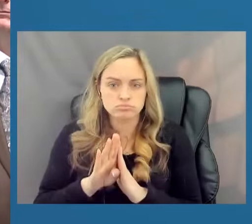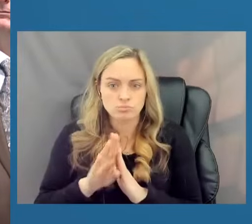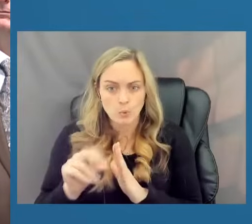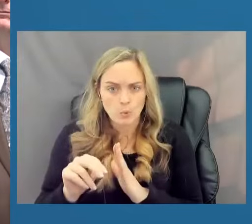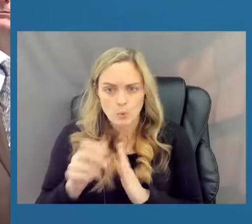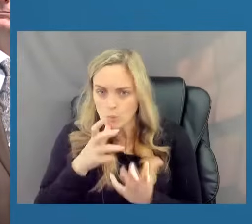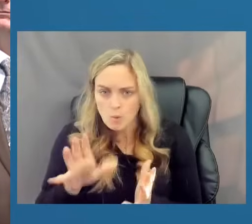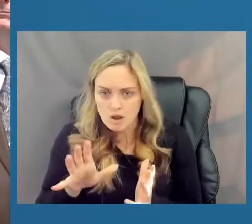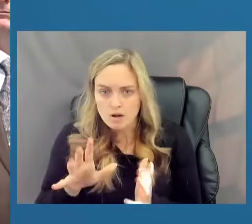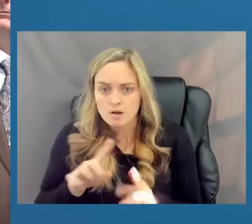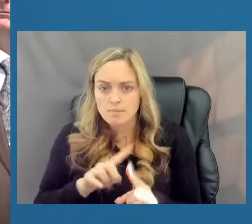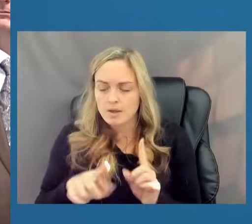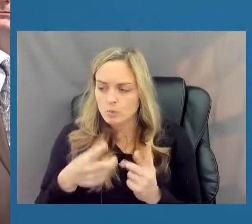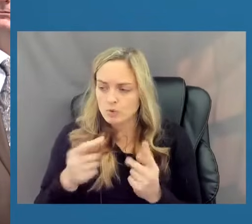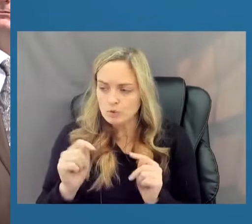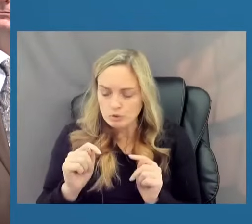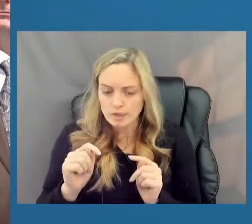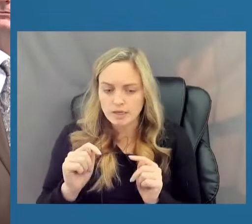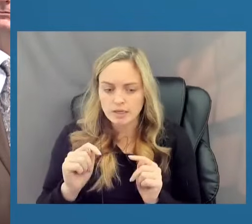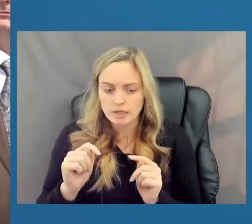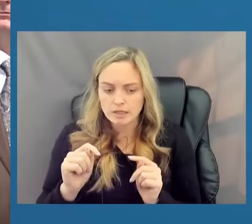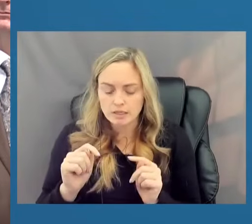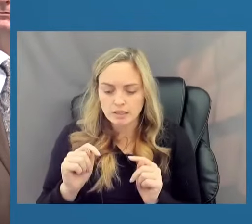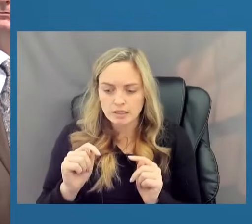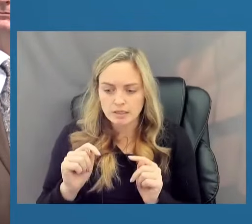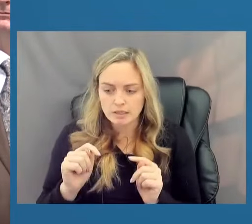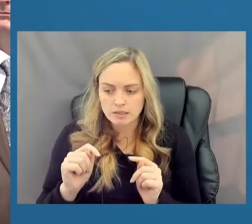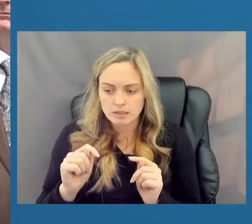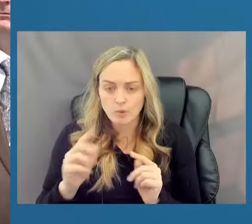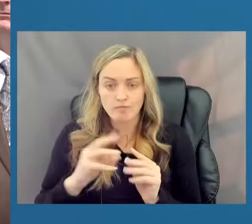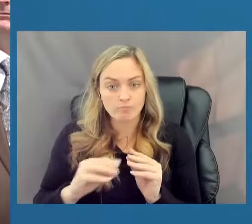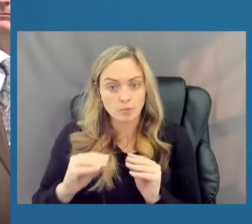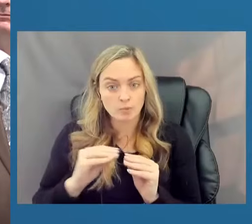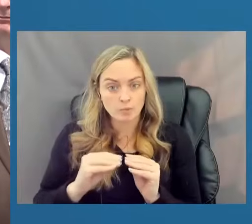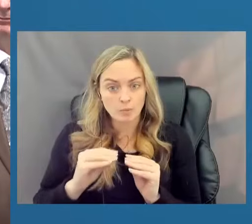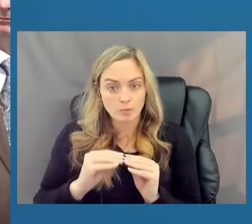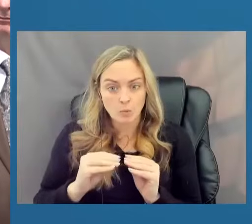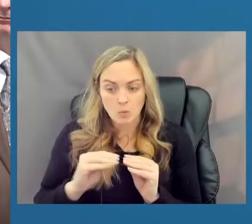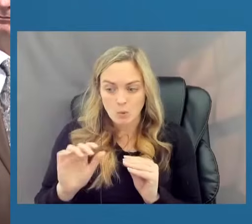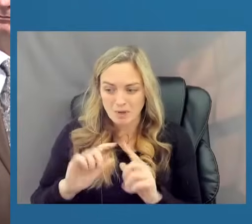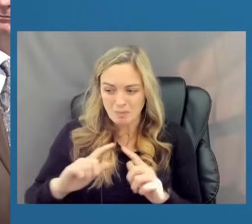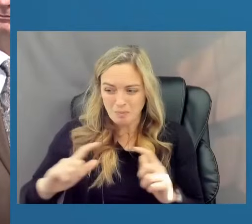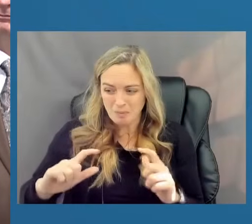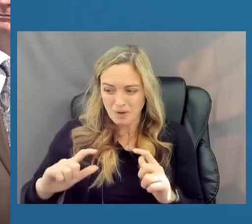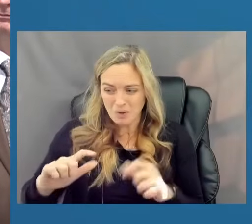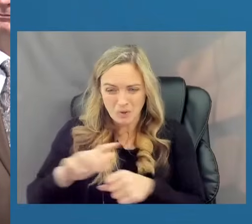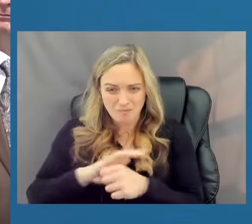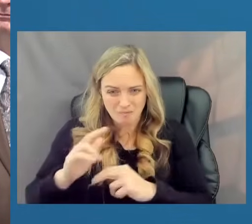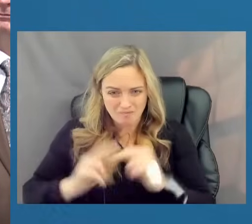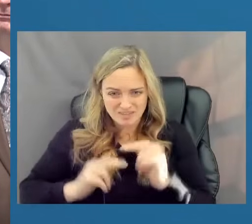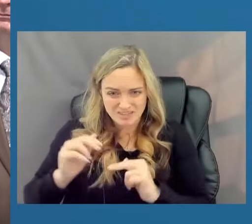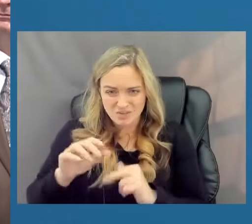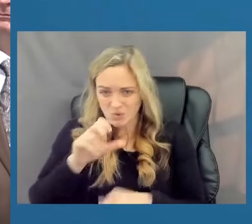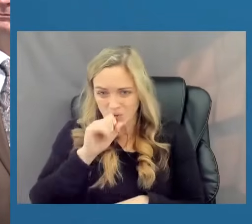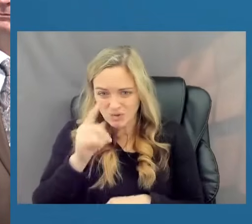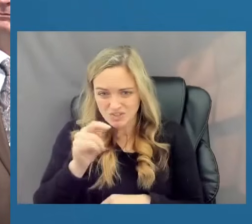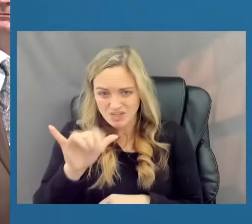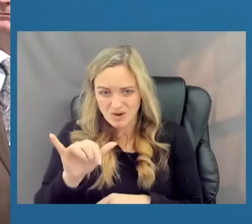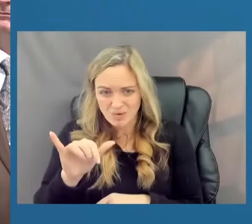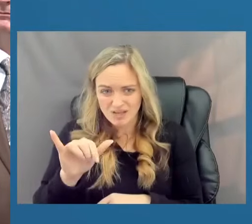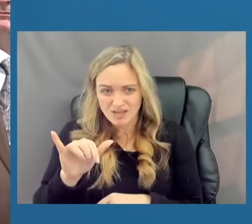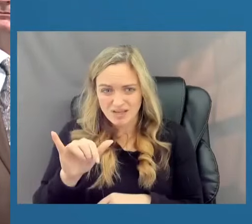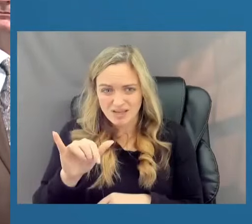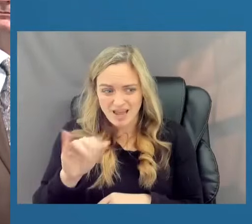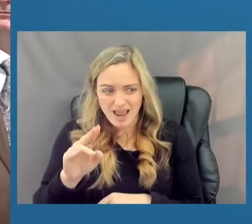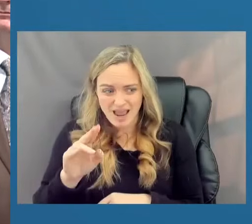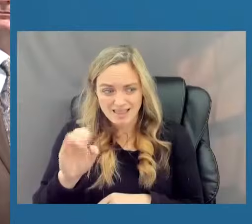trying to build a large-scale facility in Orange County, and the county executive doesn't want